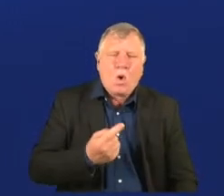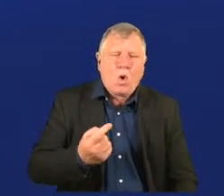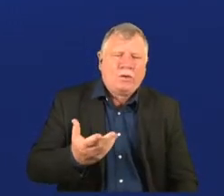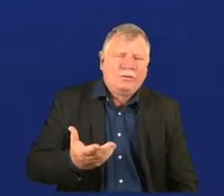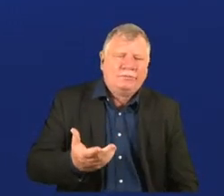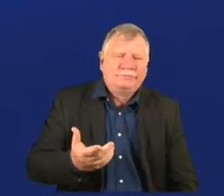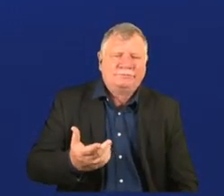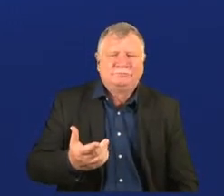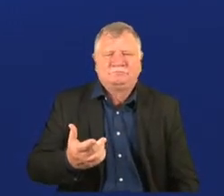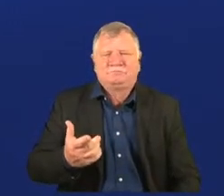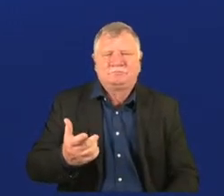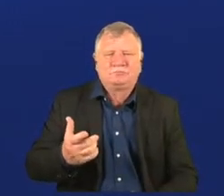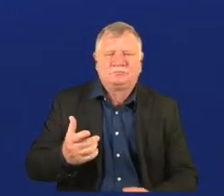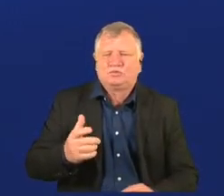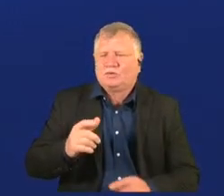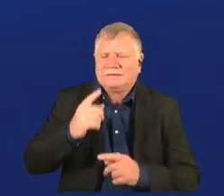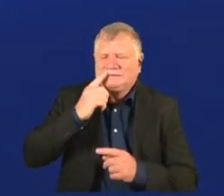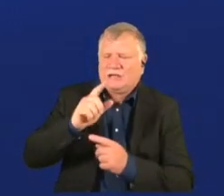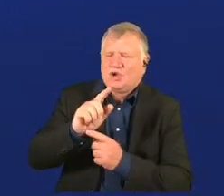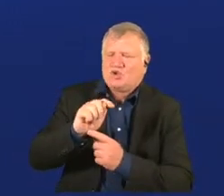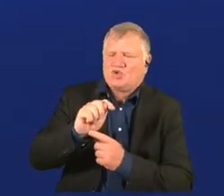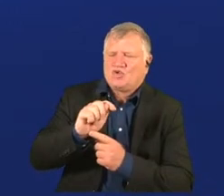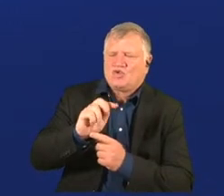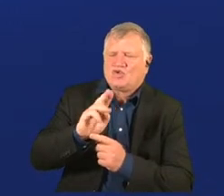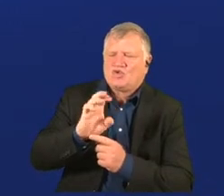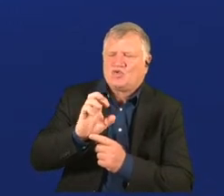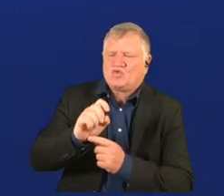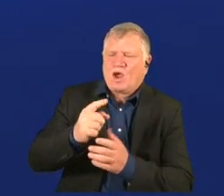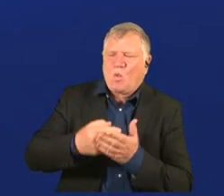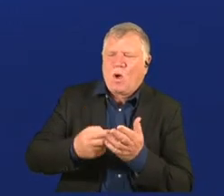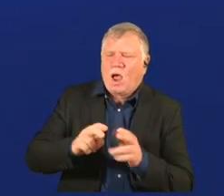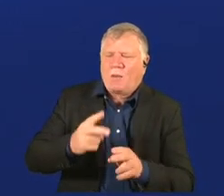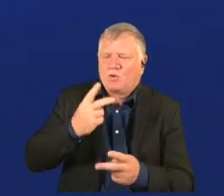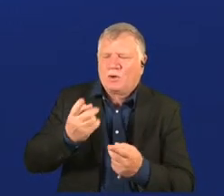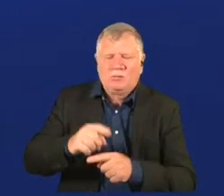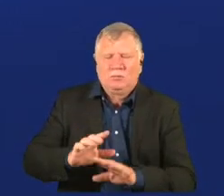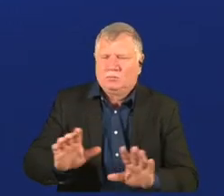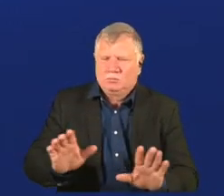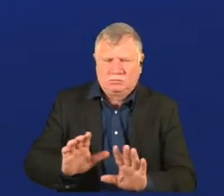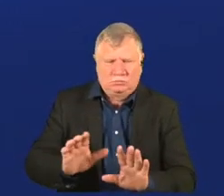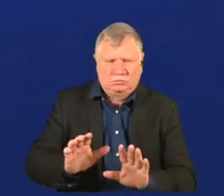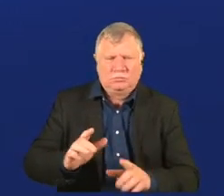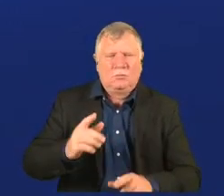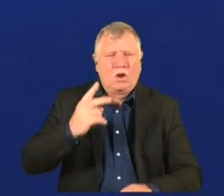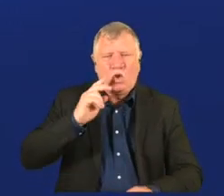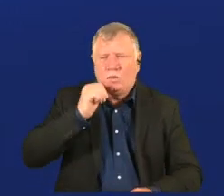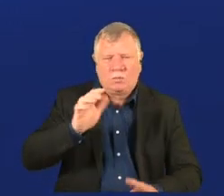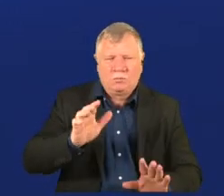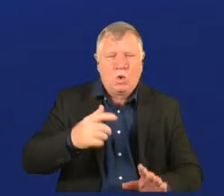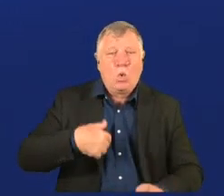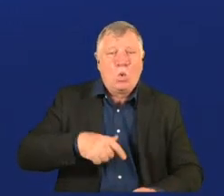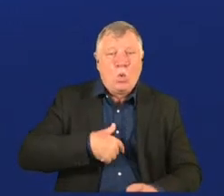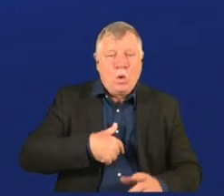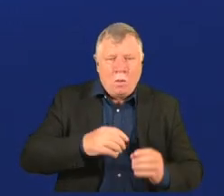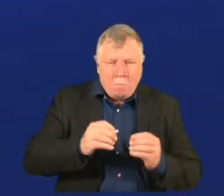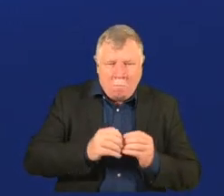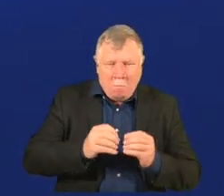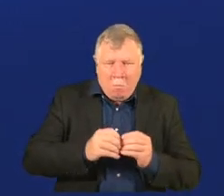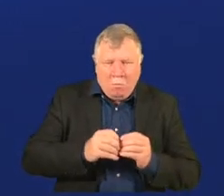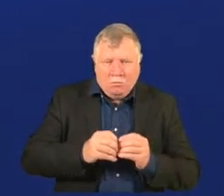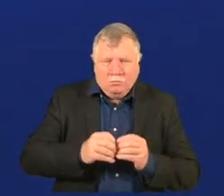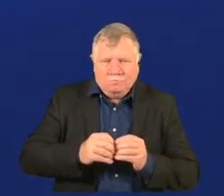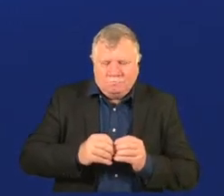you would call sort of a trend of what the workforce looks like today and what it would look like tomorrow. We, in fact, did a sort